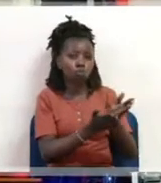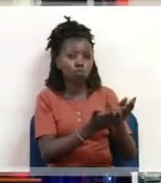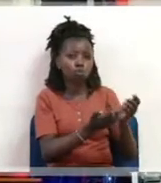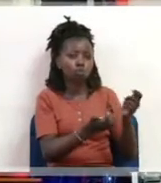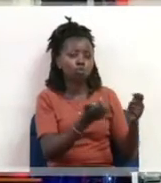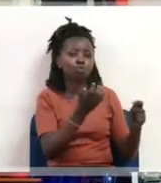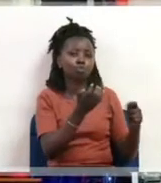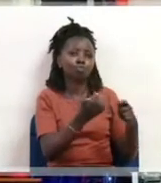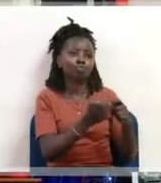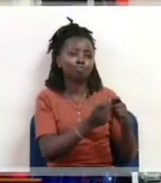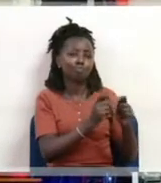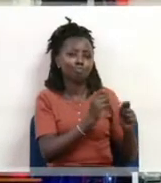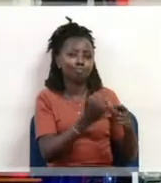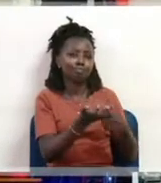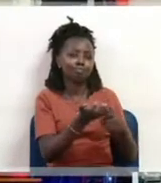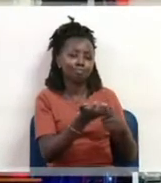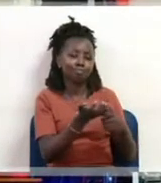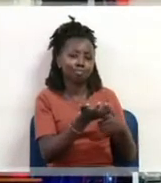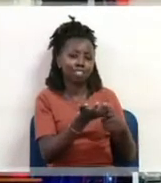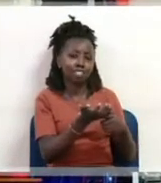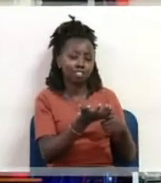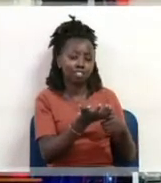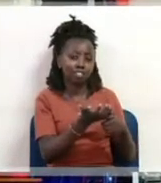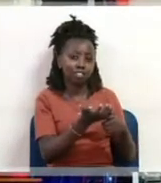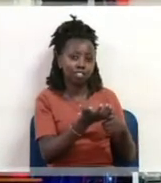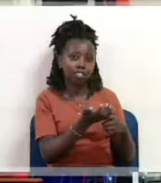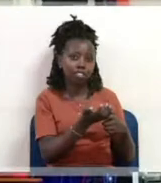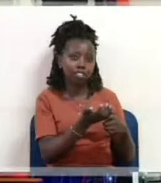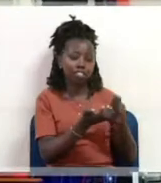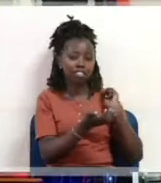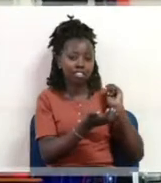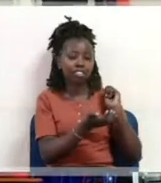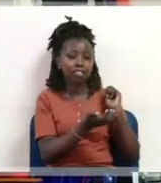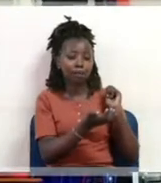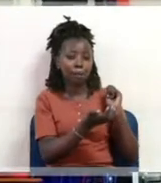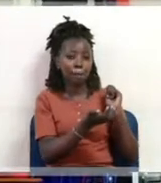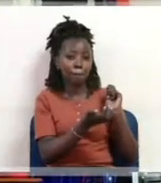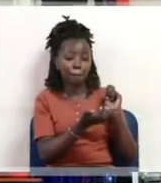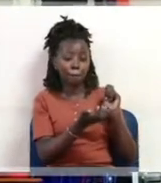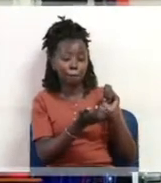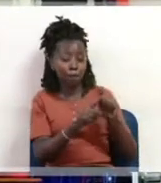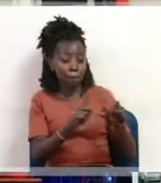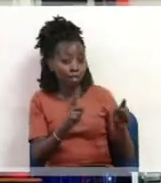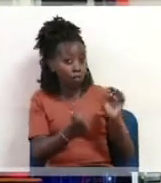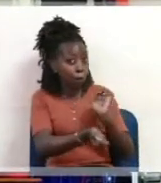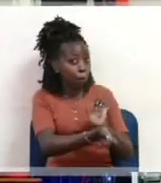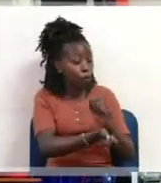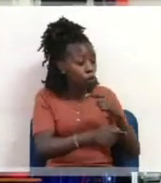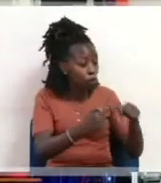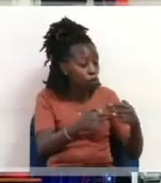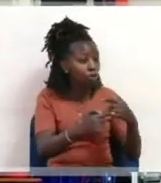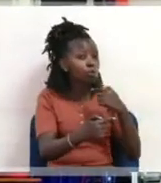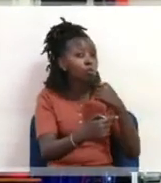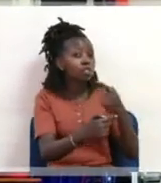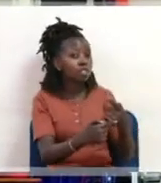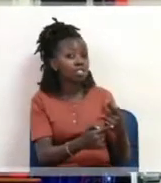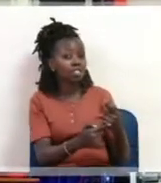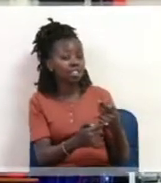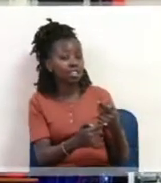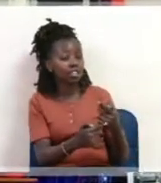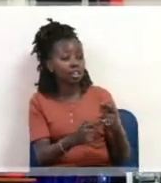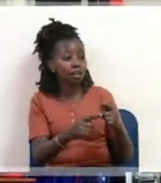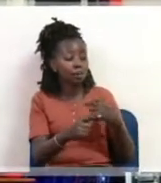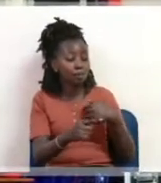Gamaliel. That's the CV of this man. But he gets to a place, he says, forgetting my